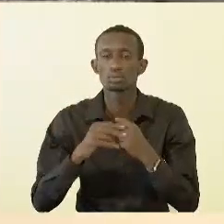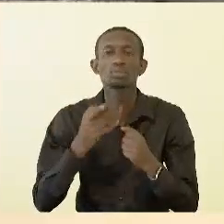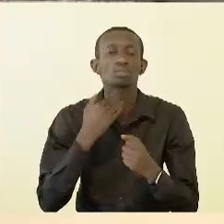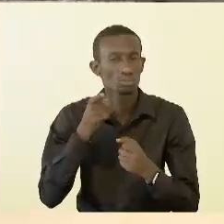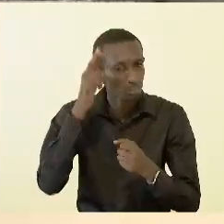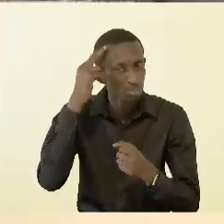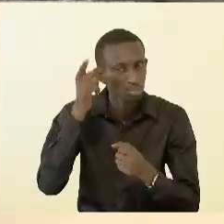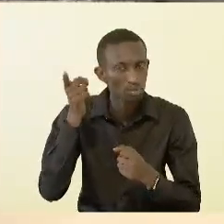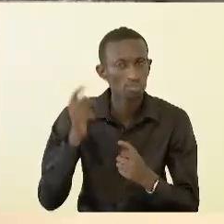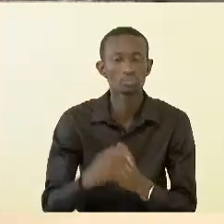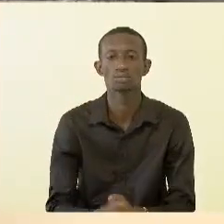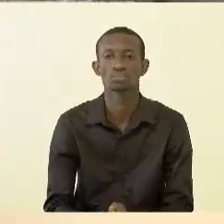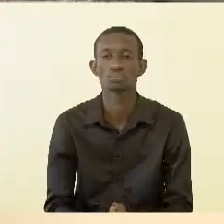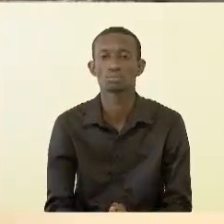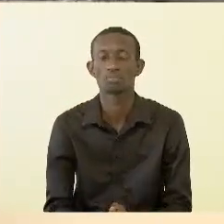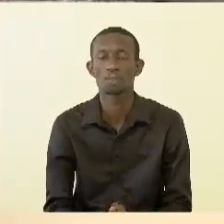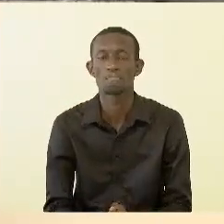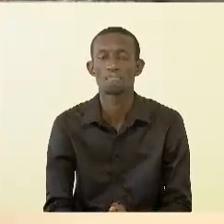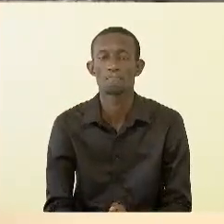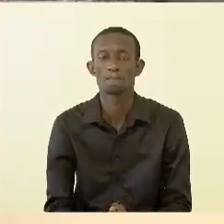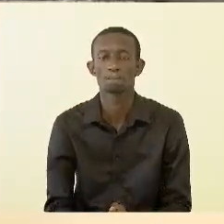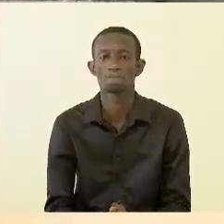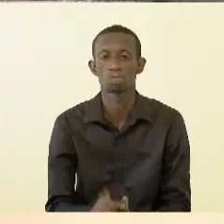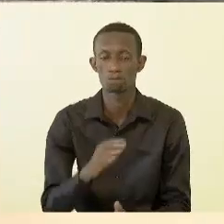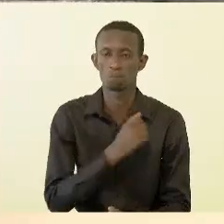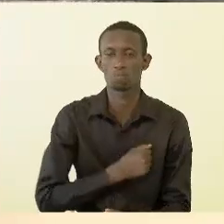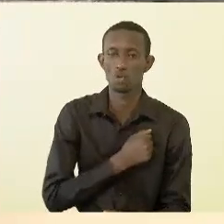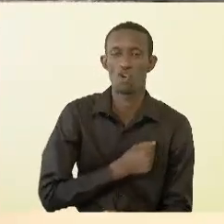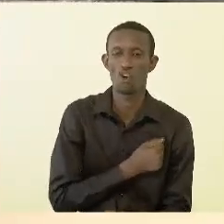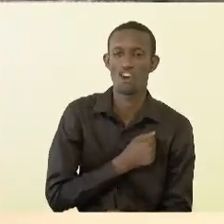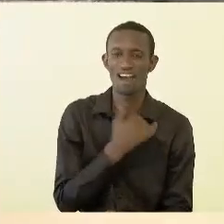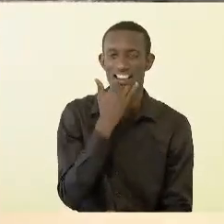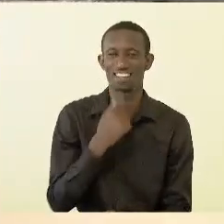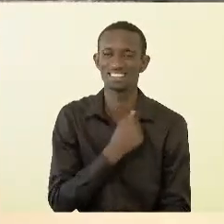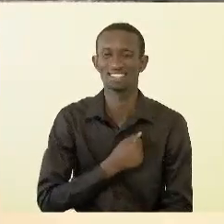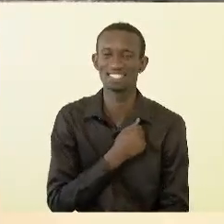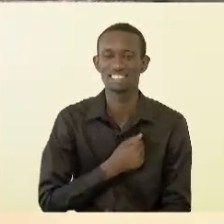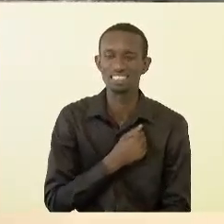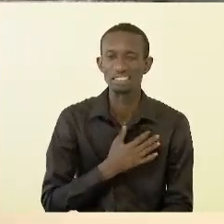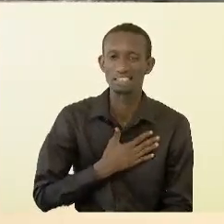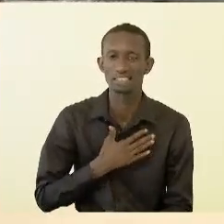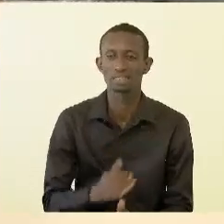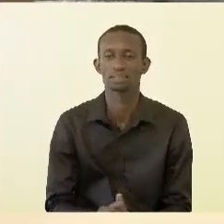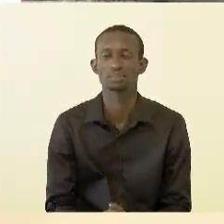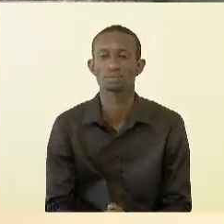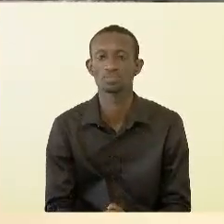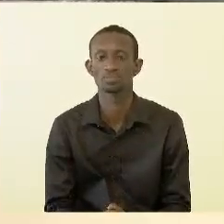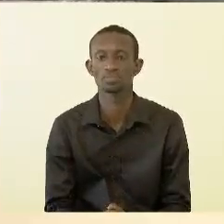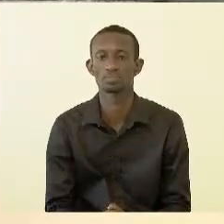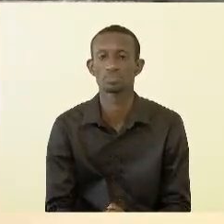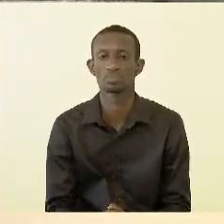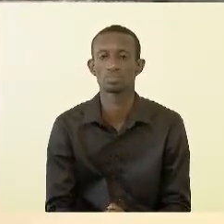this. It is mixed with the, oh no, I beg your pardon. Oh, it is mixed